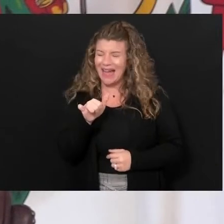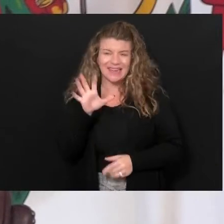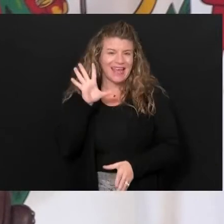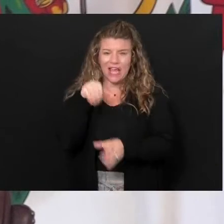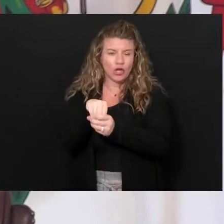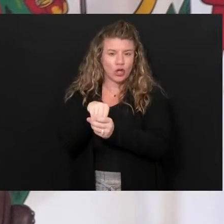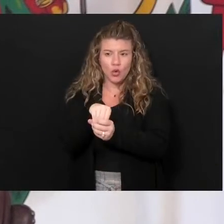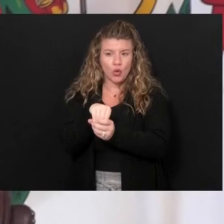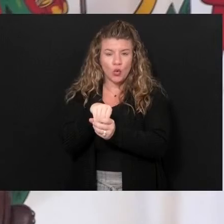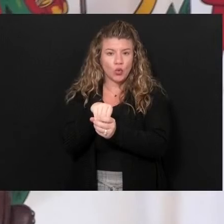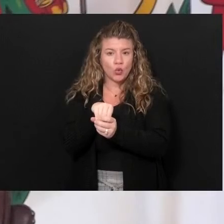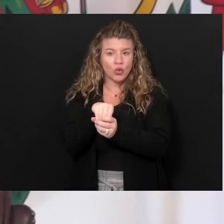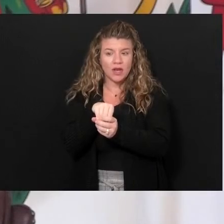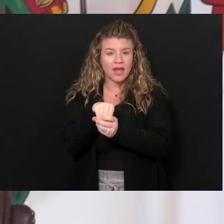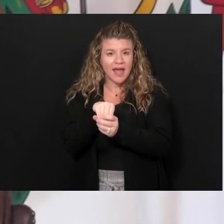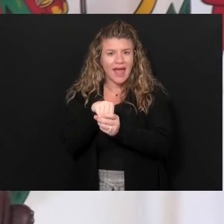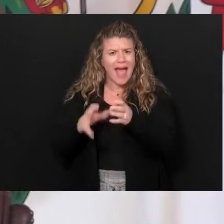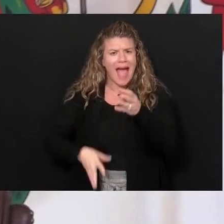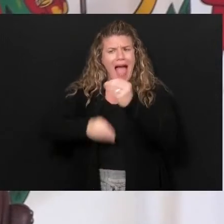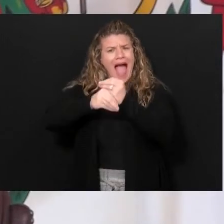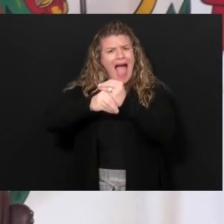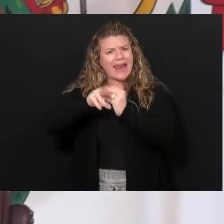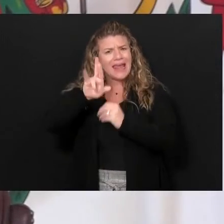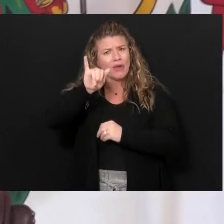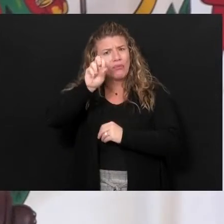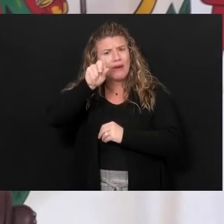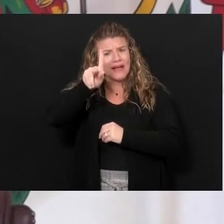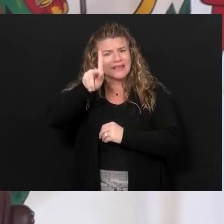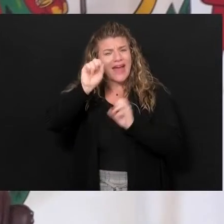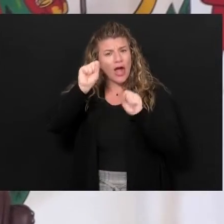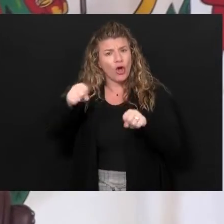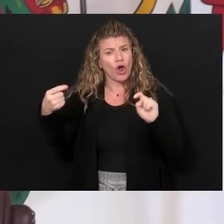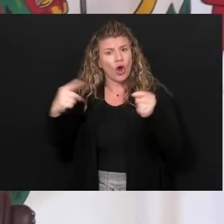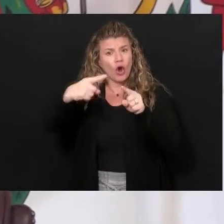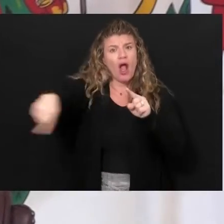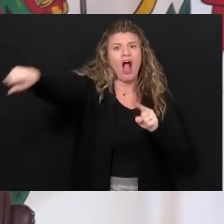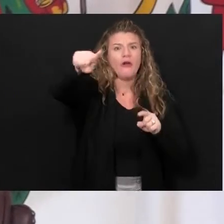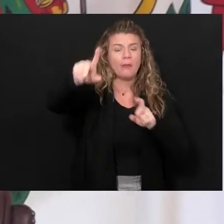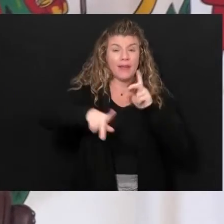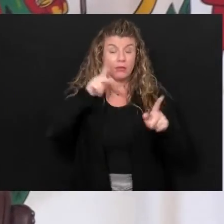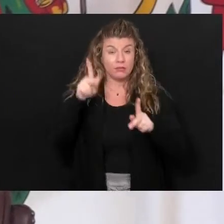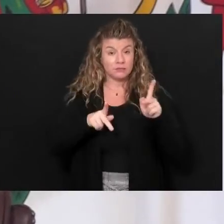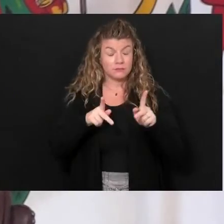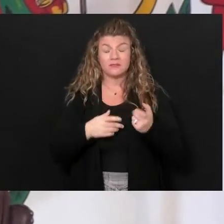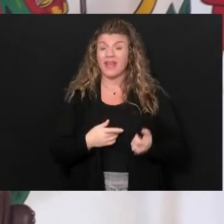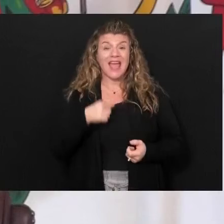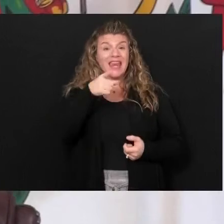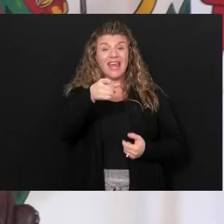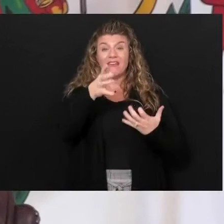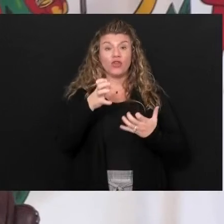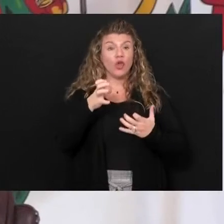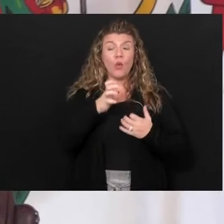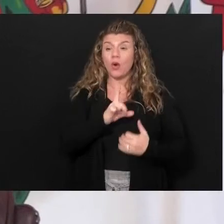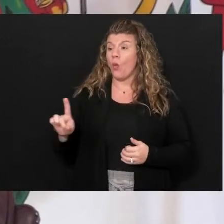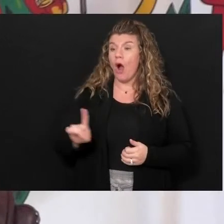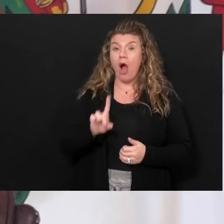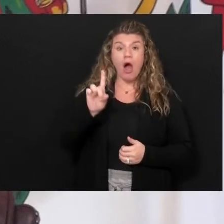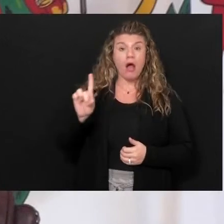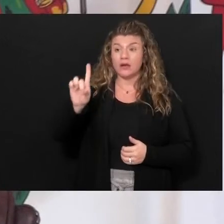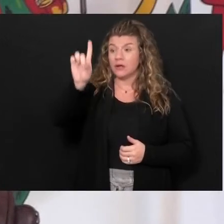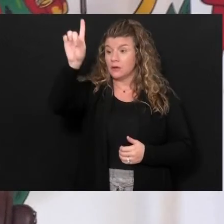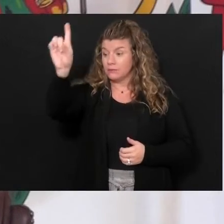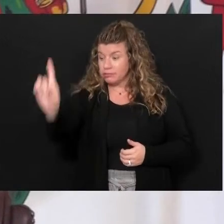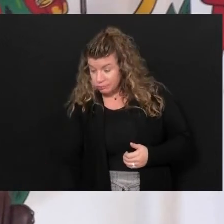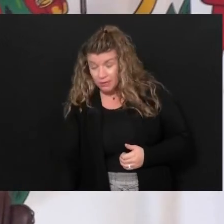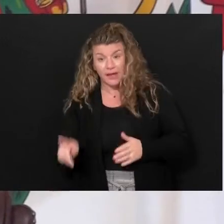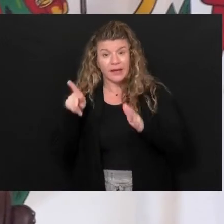include taking a risk with somebody else's life. Now, if they want to walk off a cliff and everything, they can